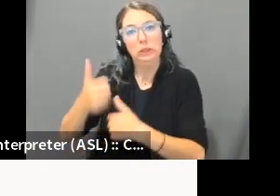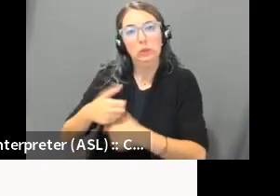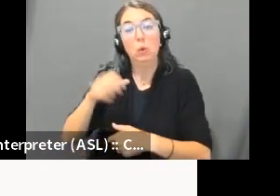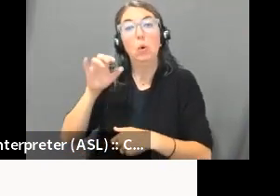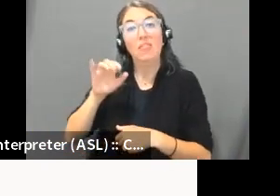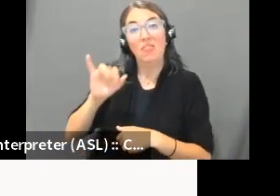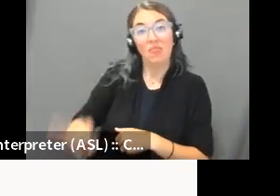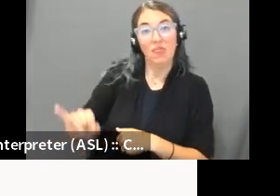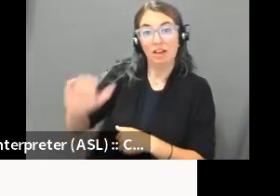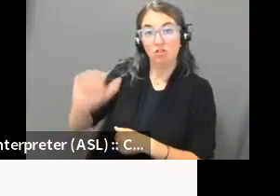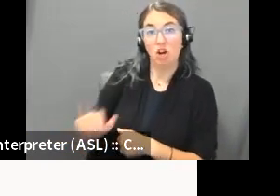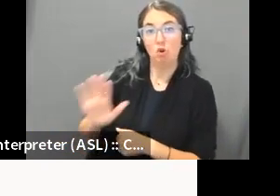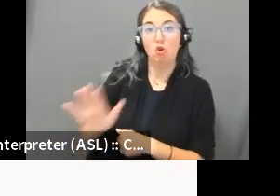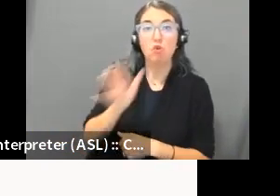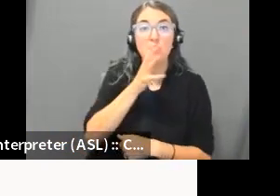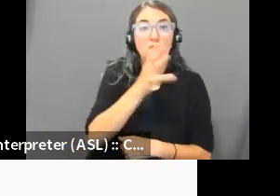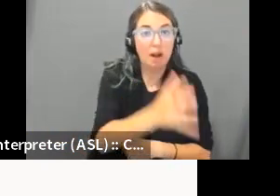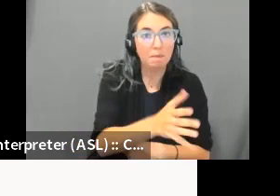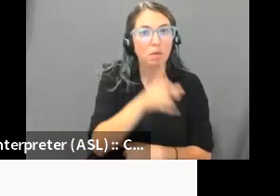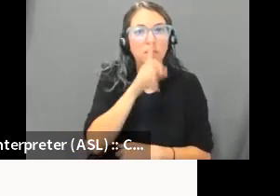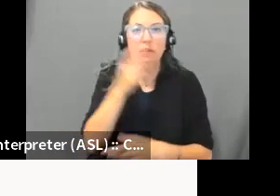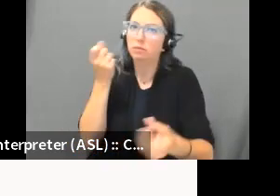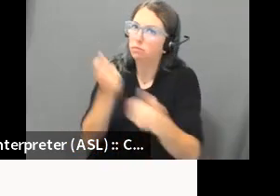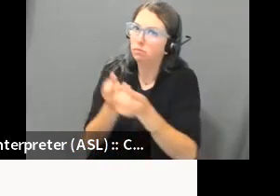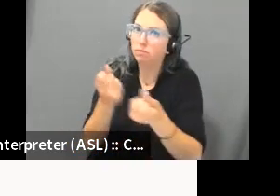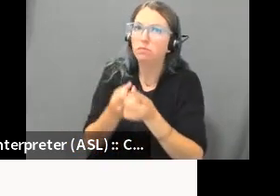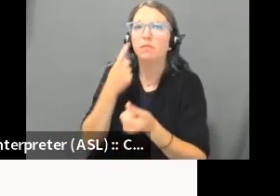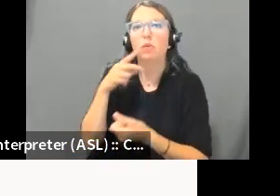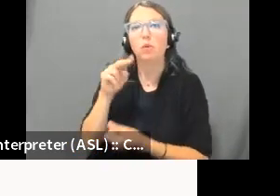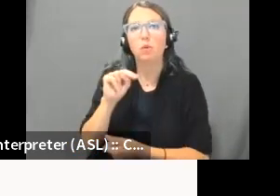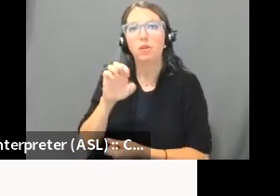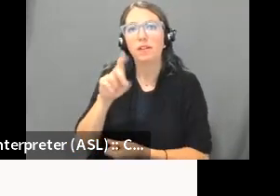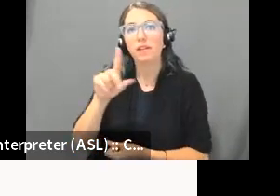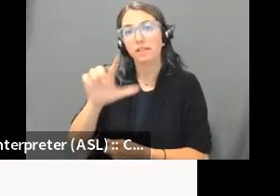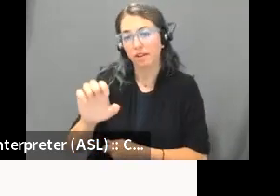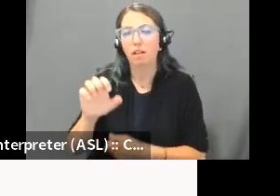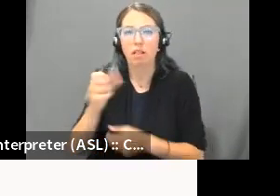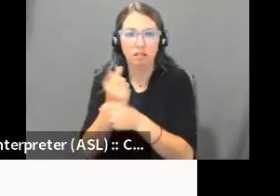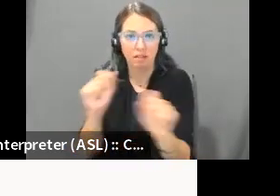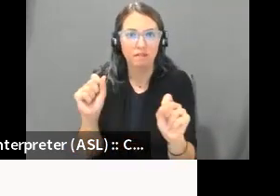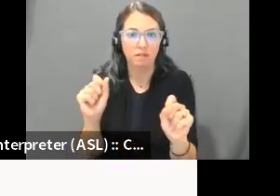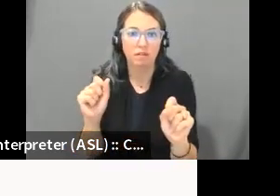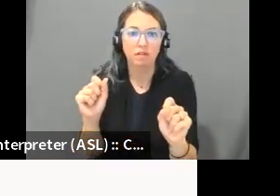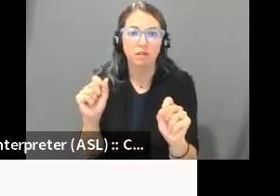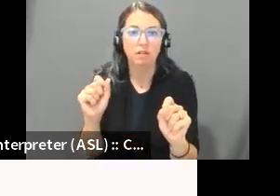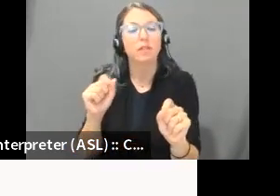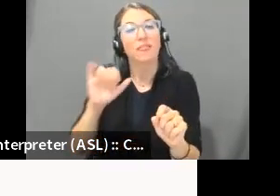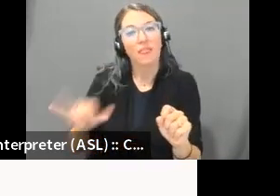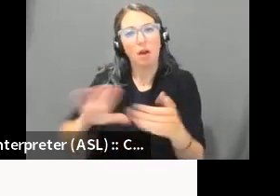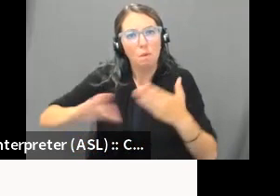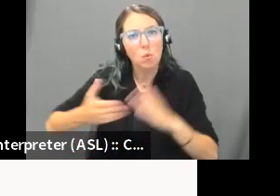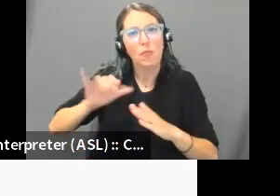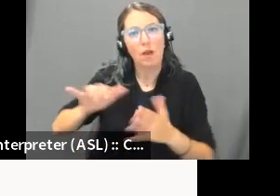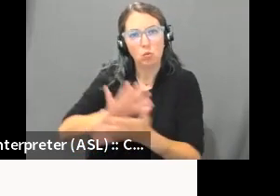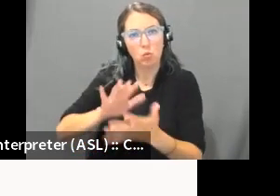challenge and trend that isn't just one individual's experience, but a broader challenge together. So for each challenge that's highlighted in this